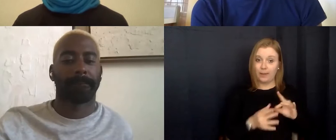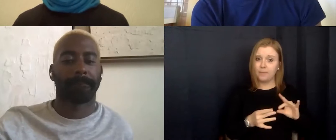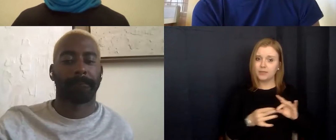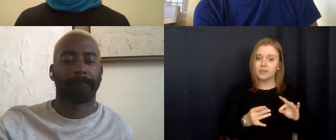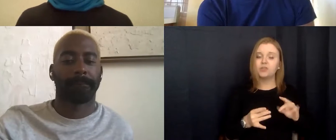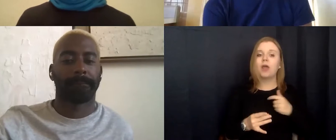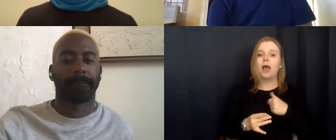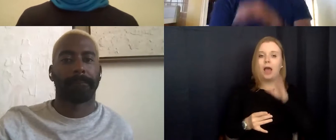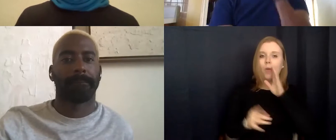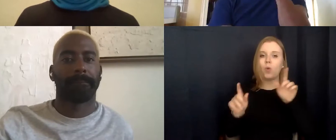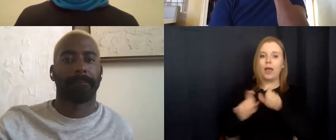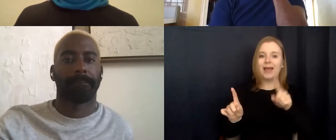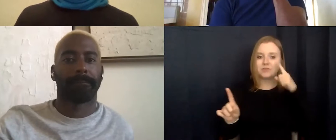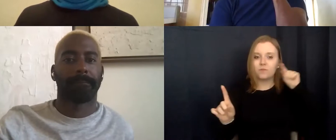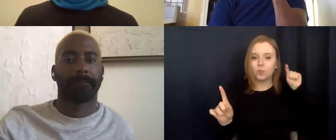behalf.